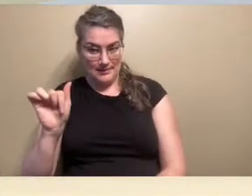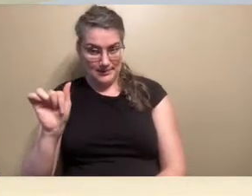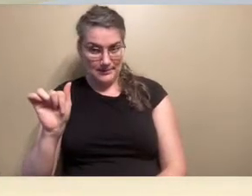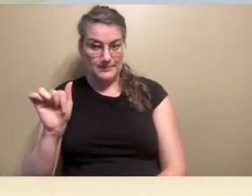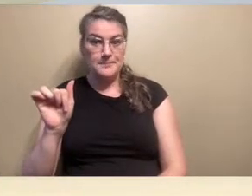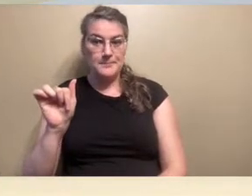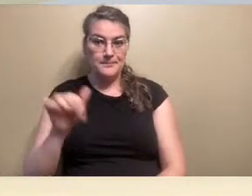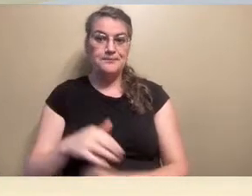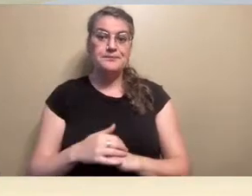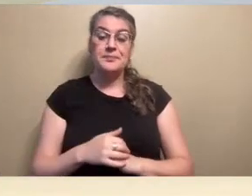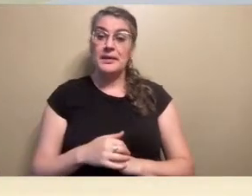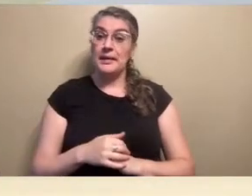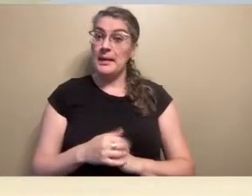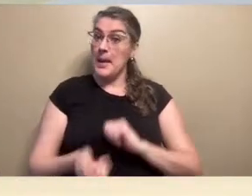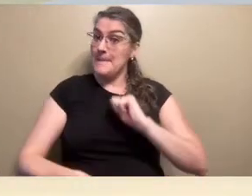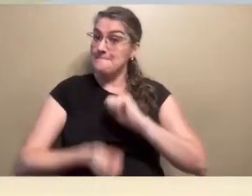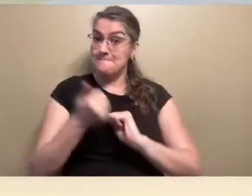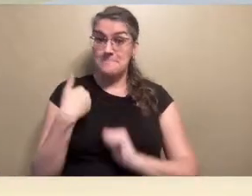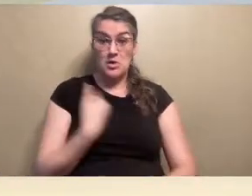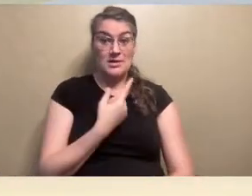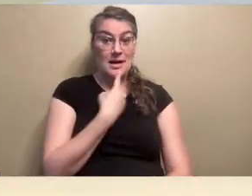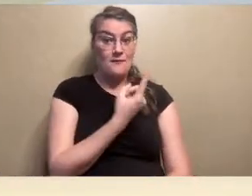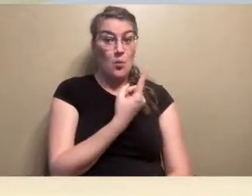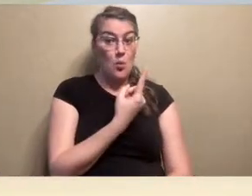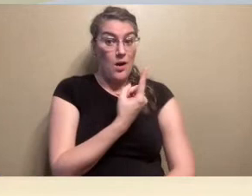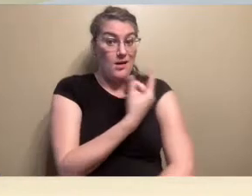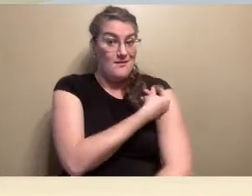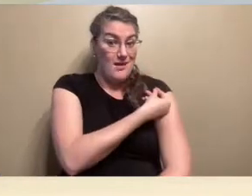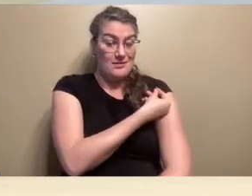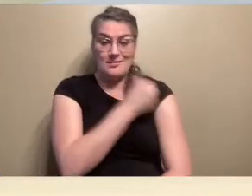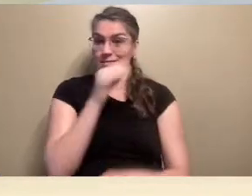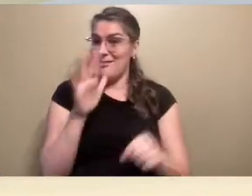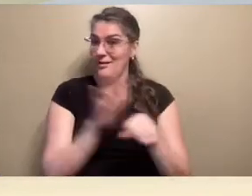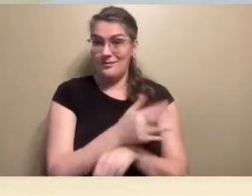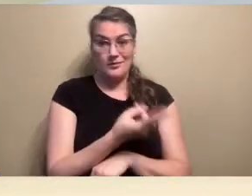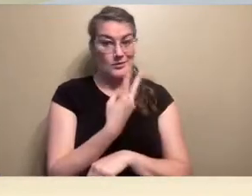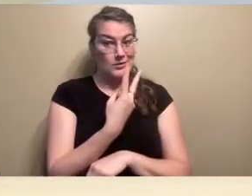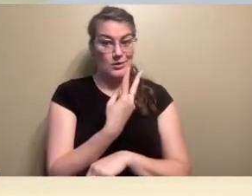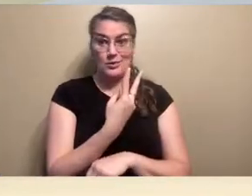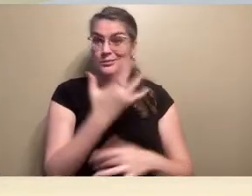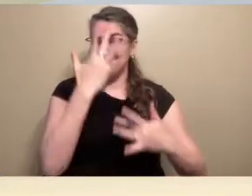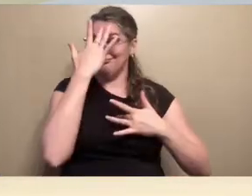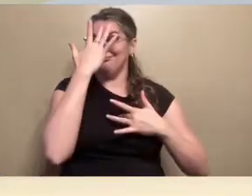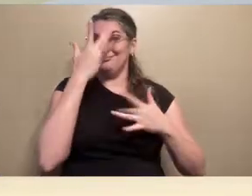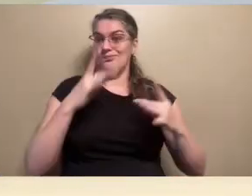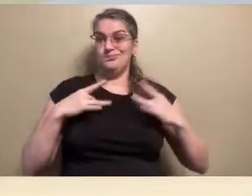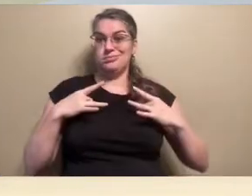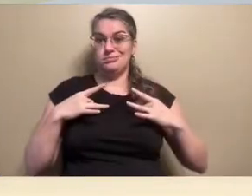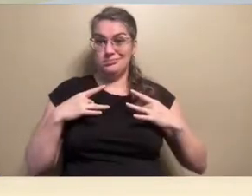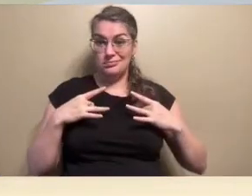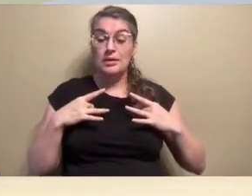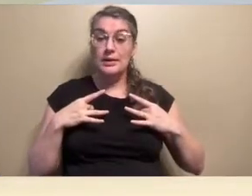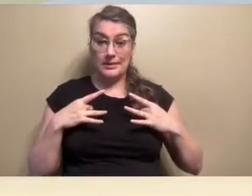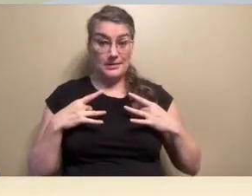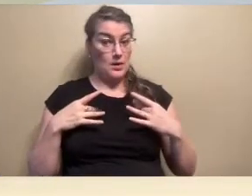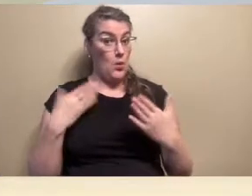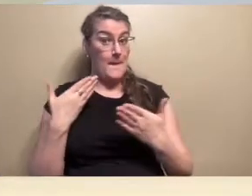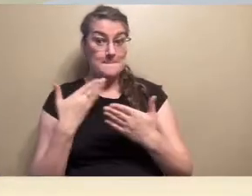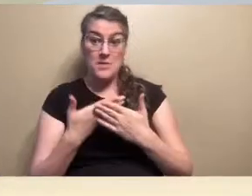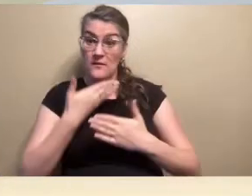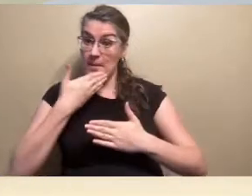partially vaccinated compared to other variants. Our best protection against the 4th wave